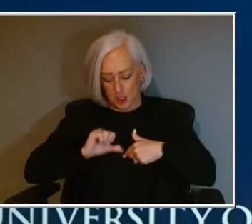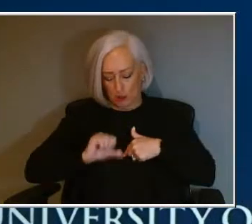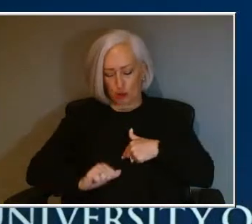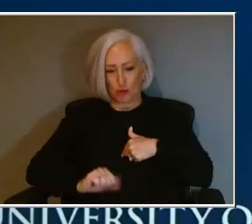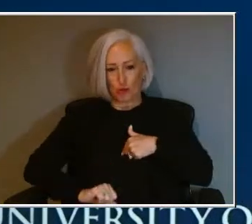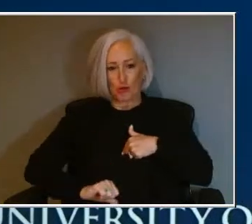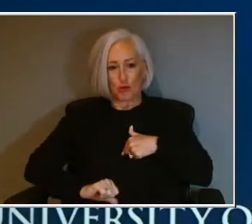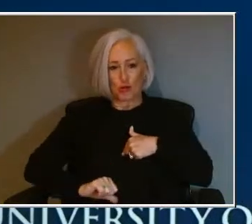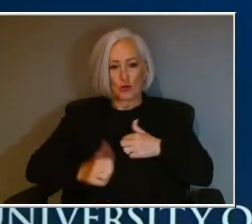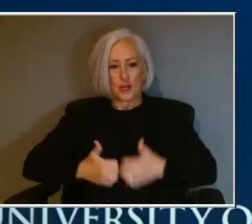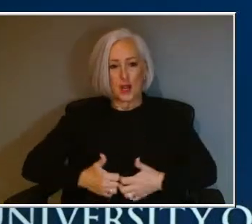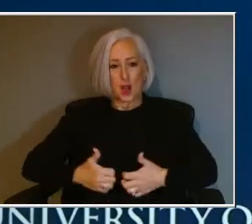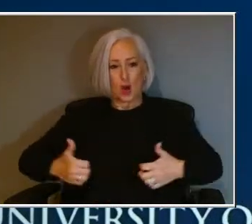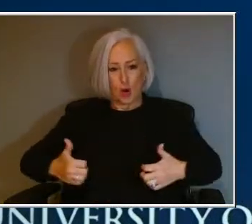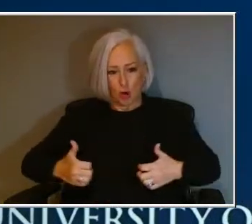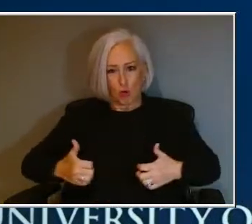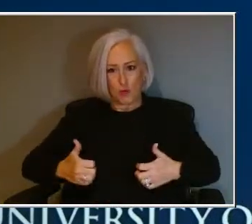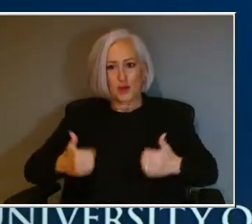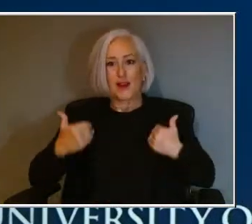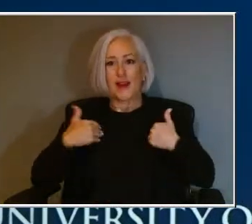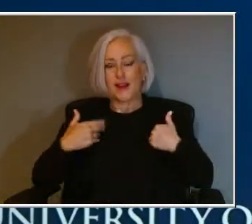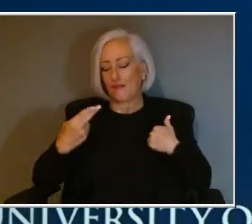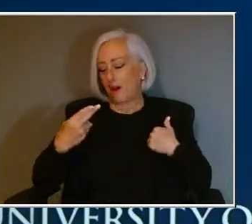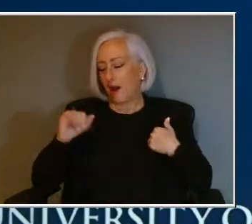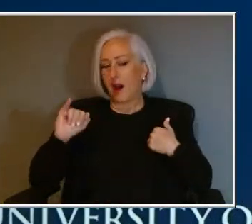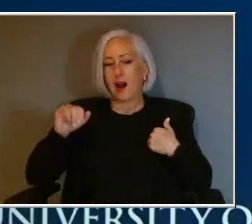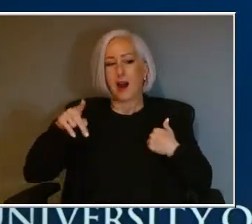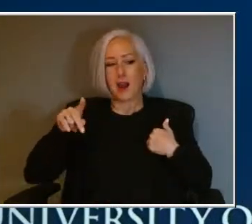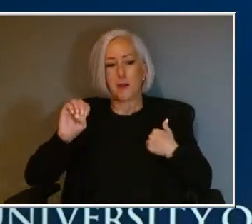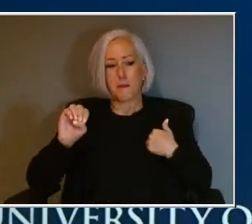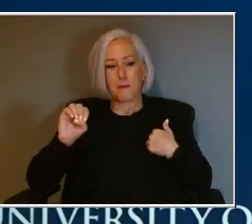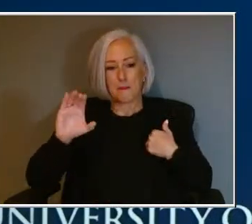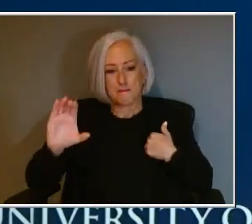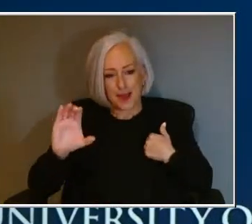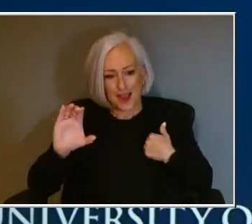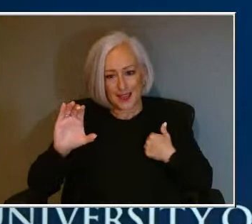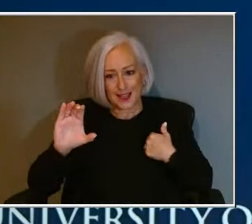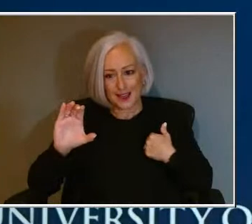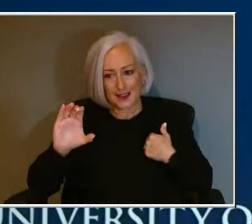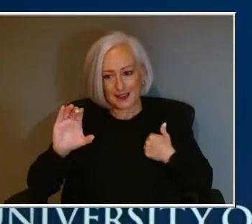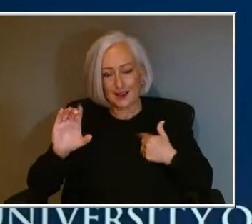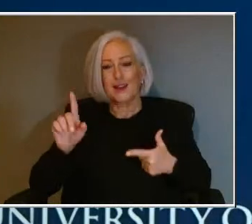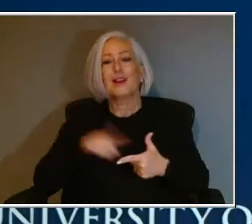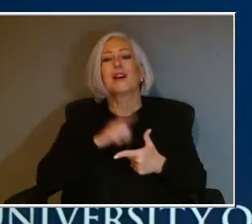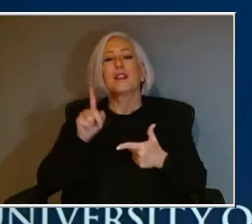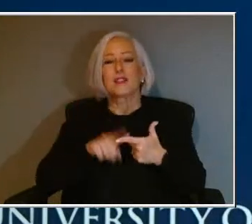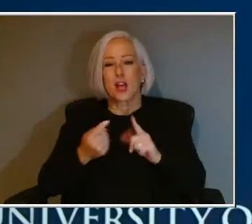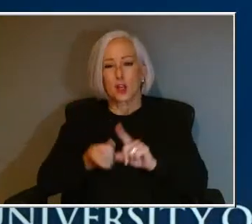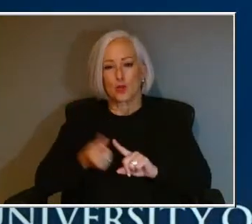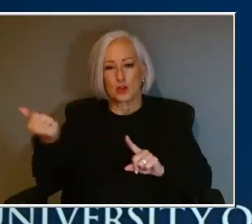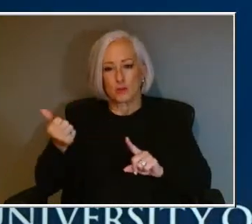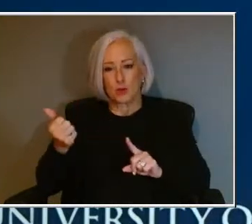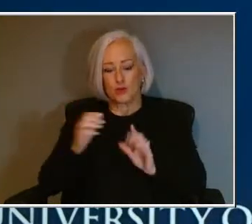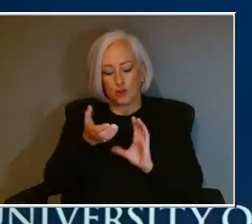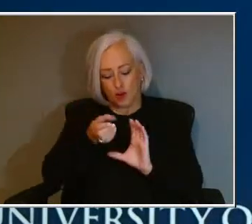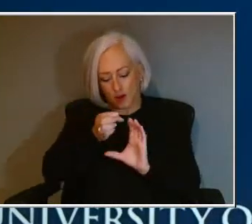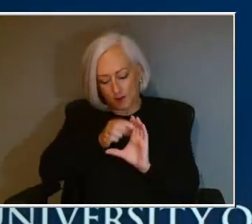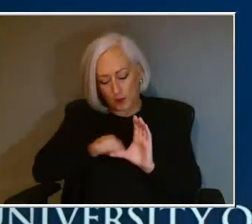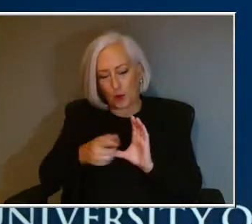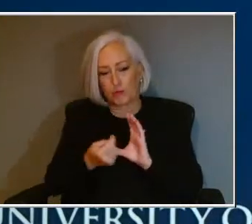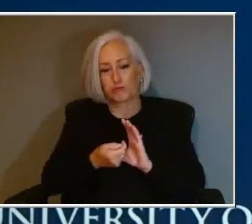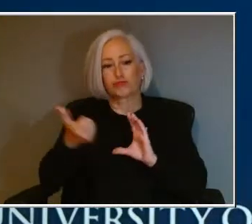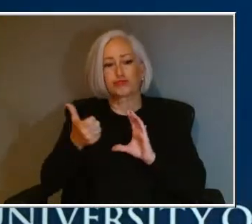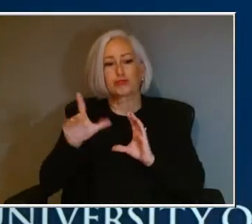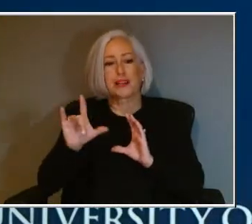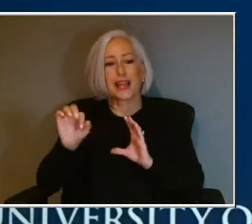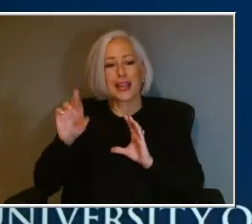included HIPEC, then removal of the primary cancer and various organs